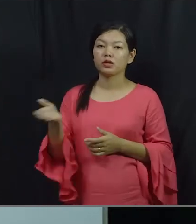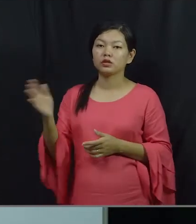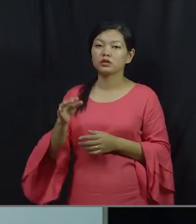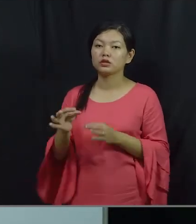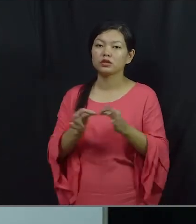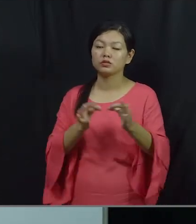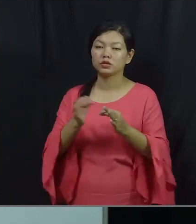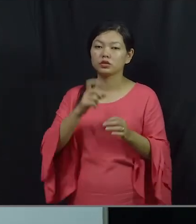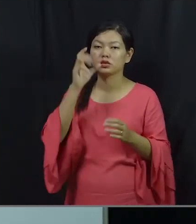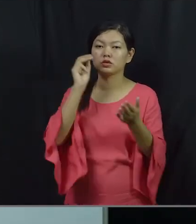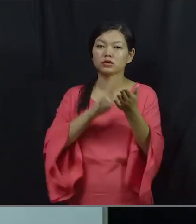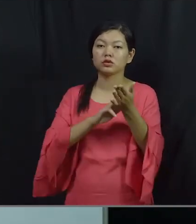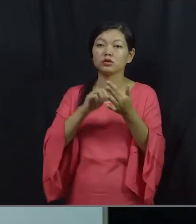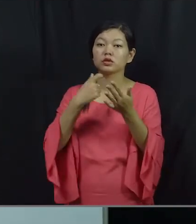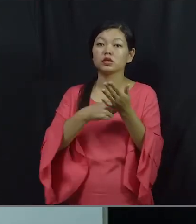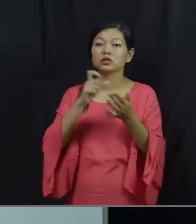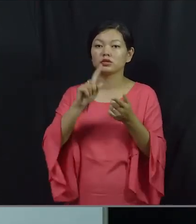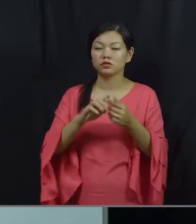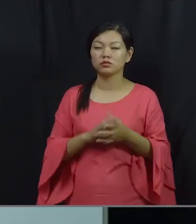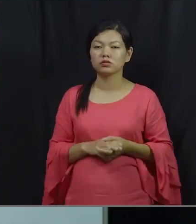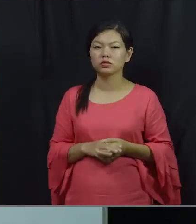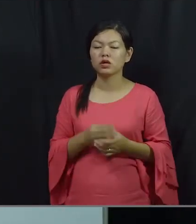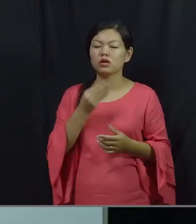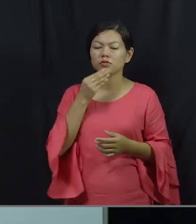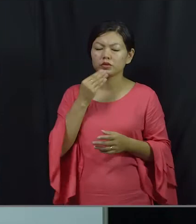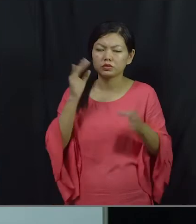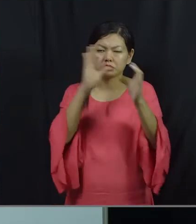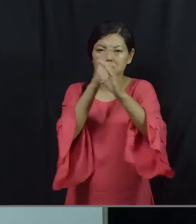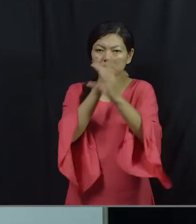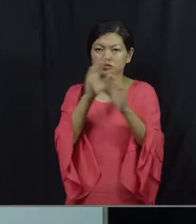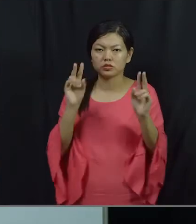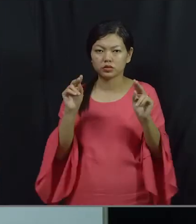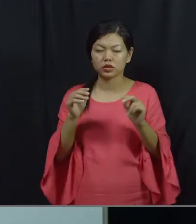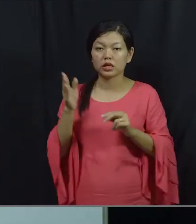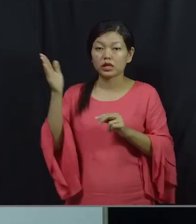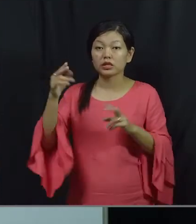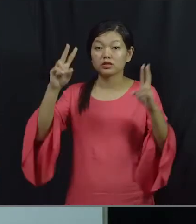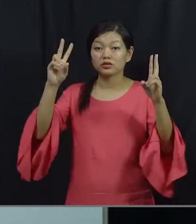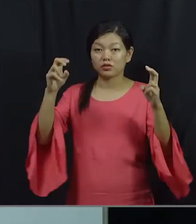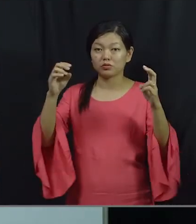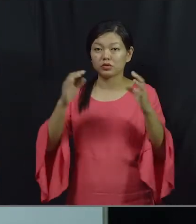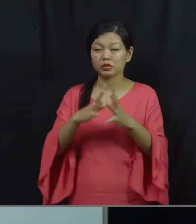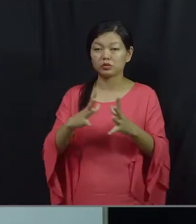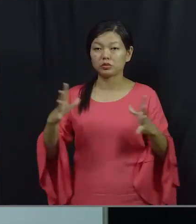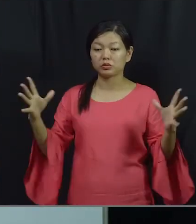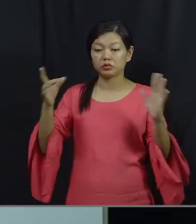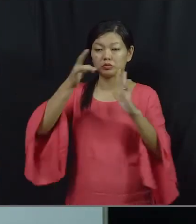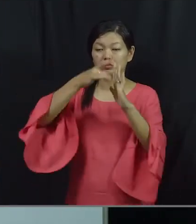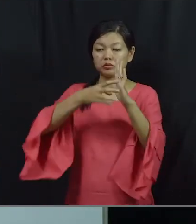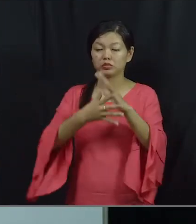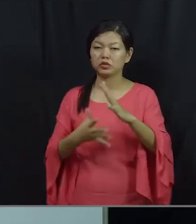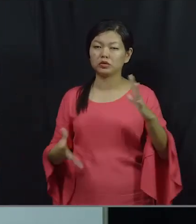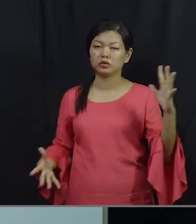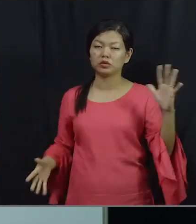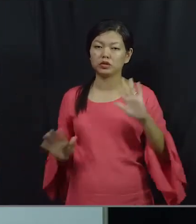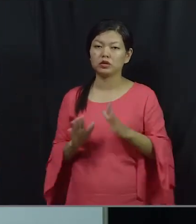for commerce. Okay, so please don't get confused. This topic is a little bit vast. Business classifications of